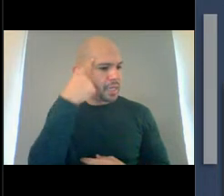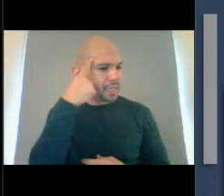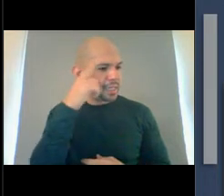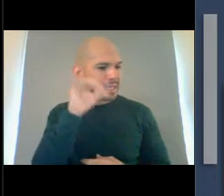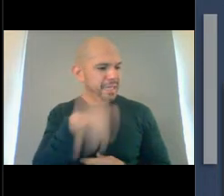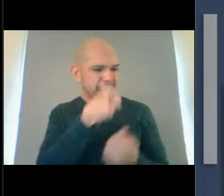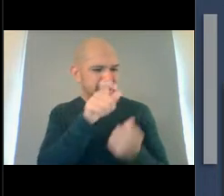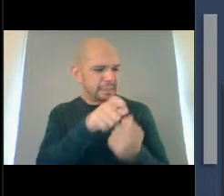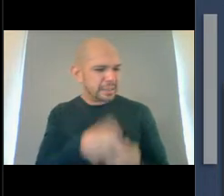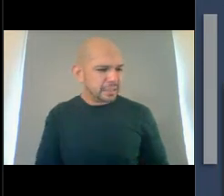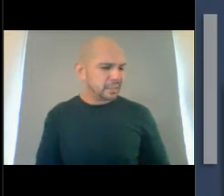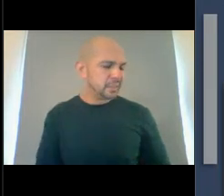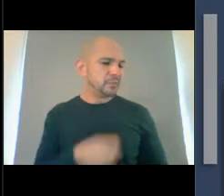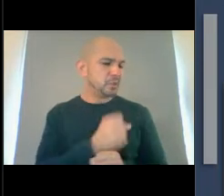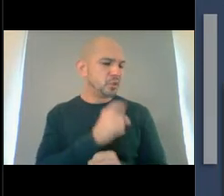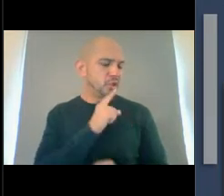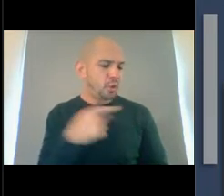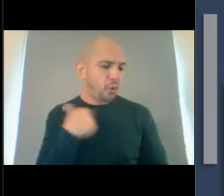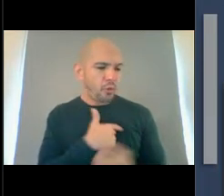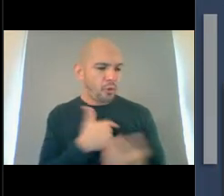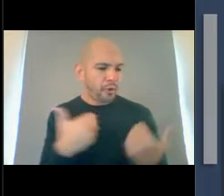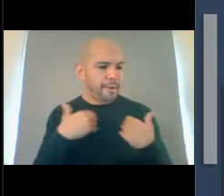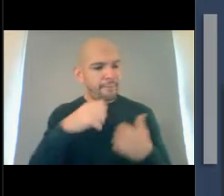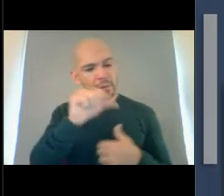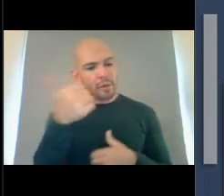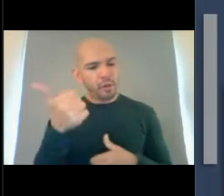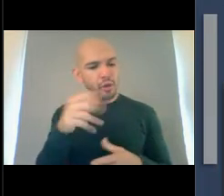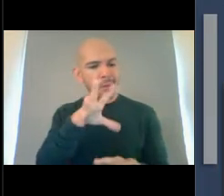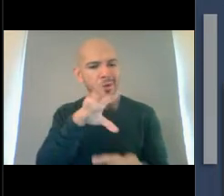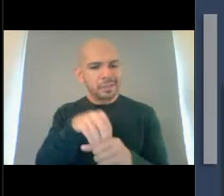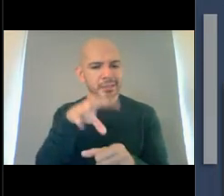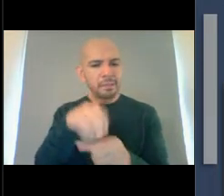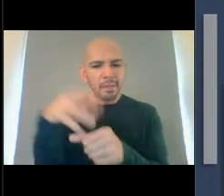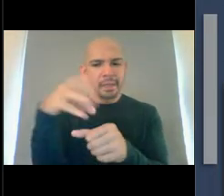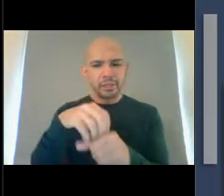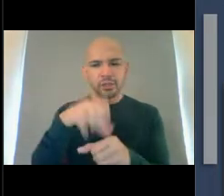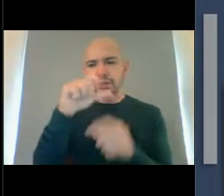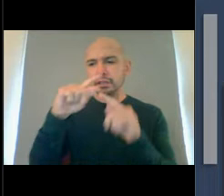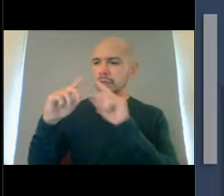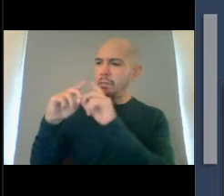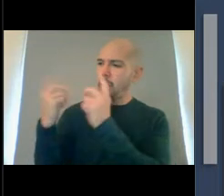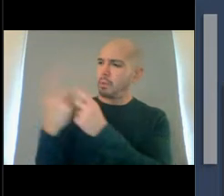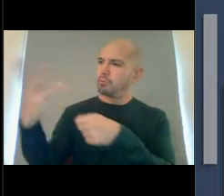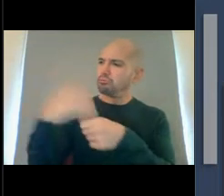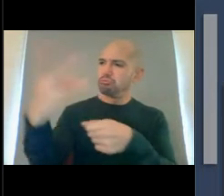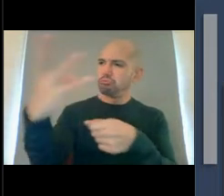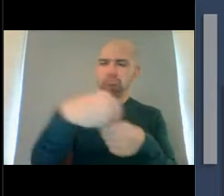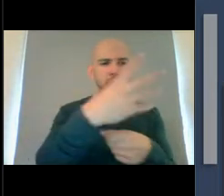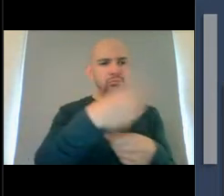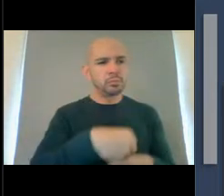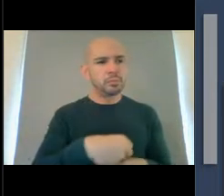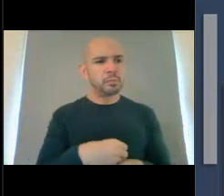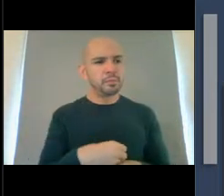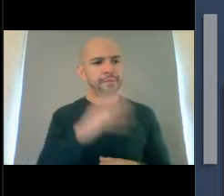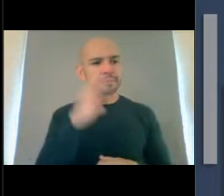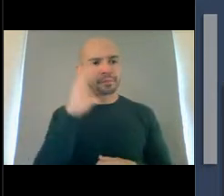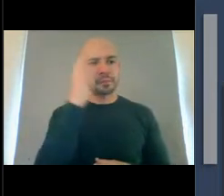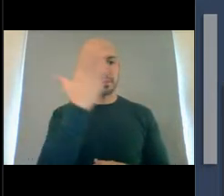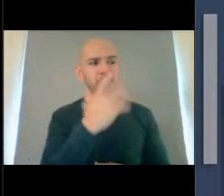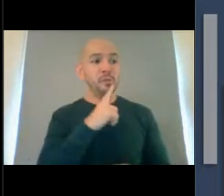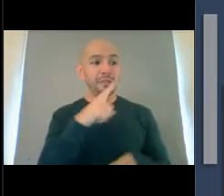of making sure that we have these other participations with the departments seem really timely